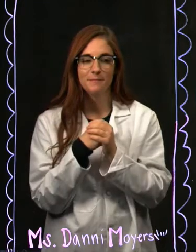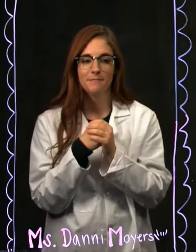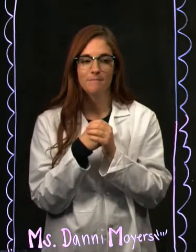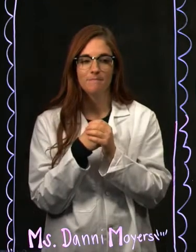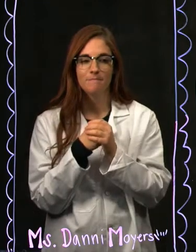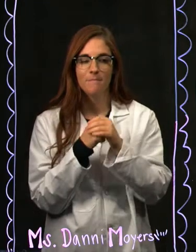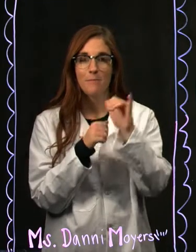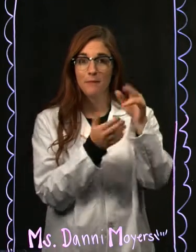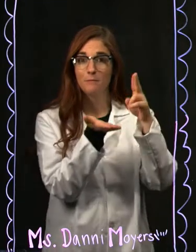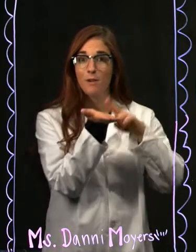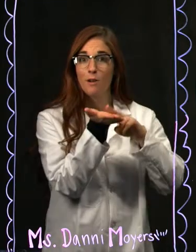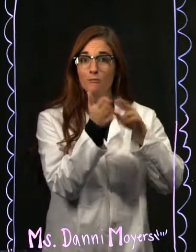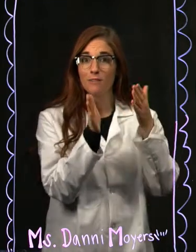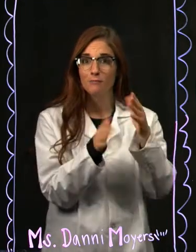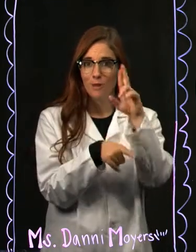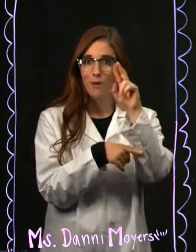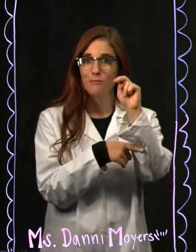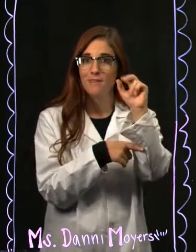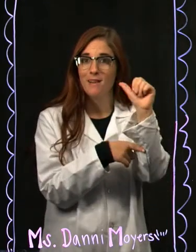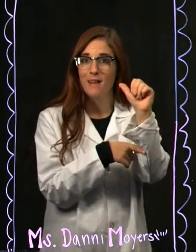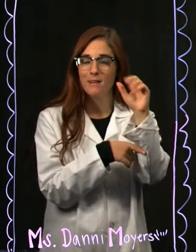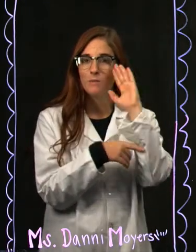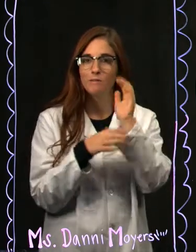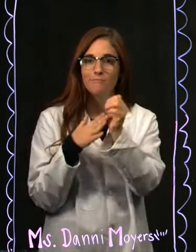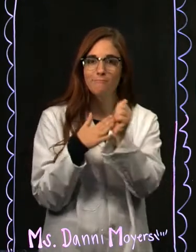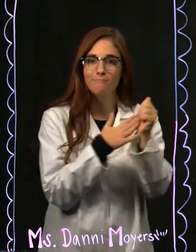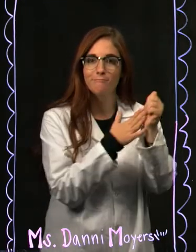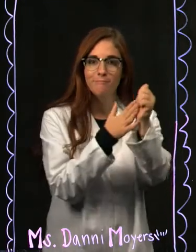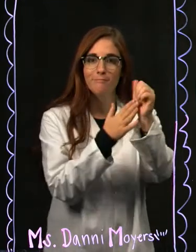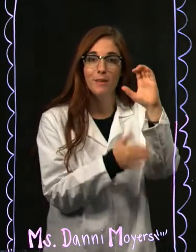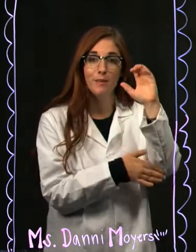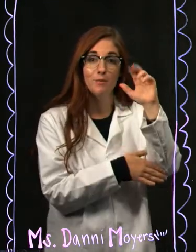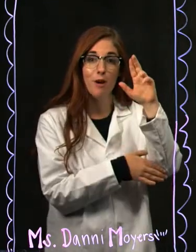So this contractor is guiding the carpenters,